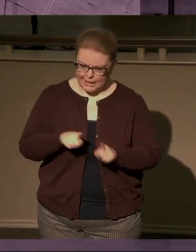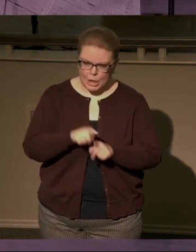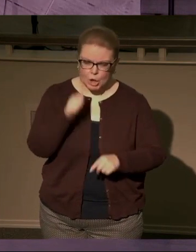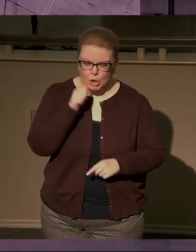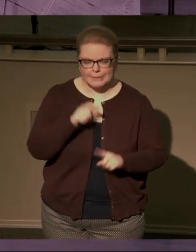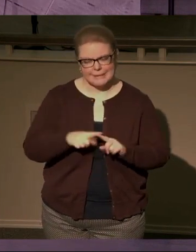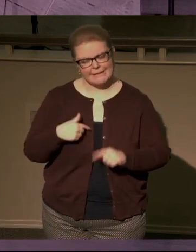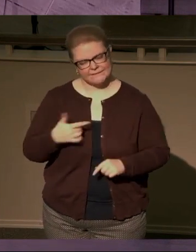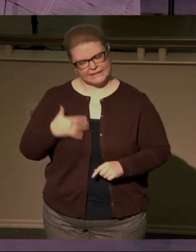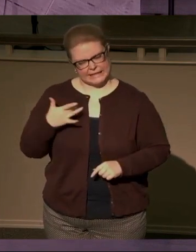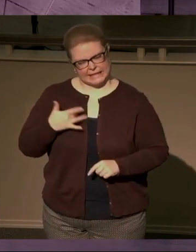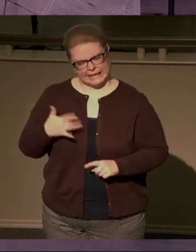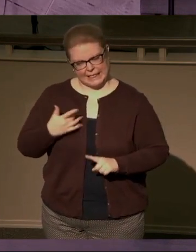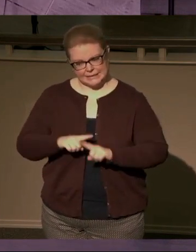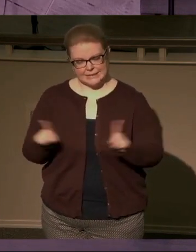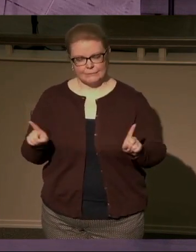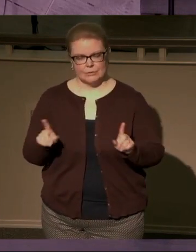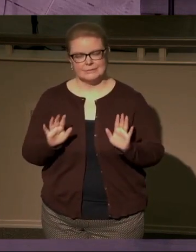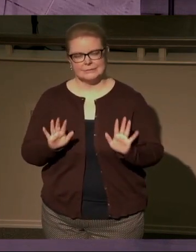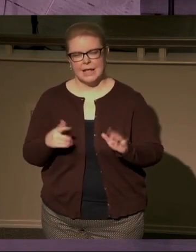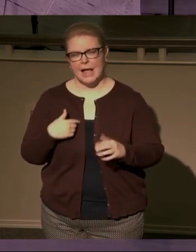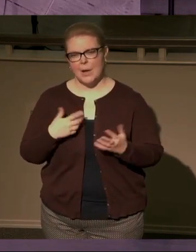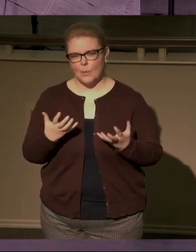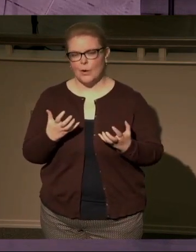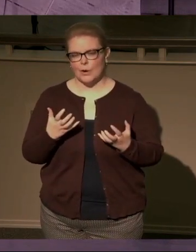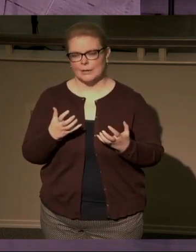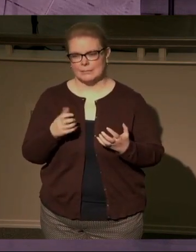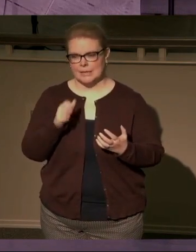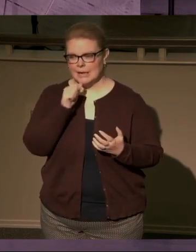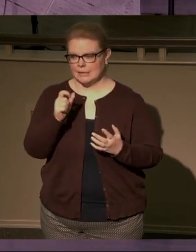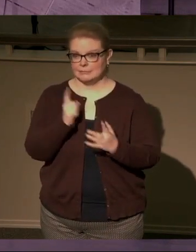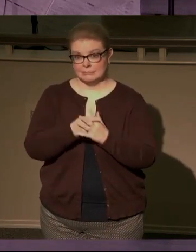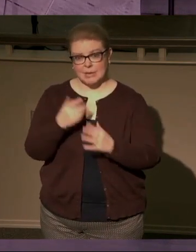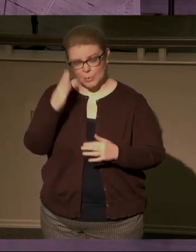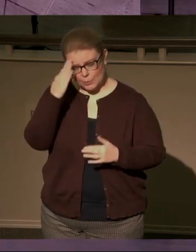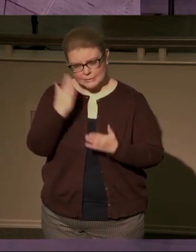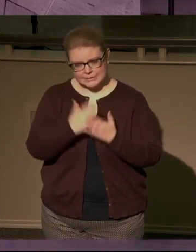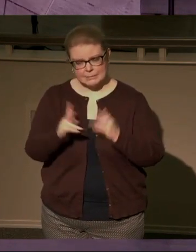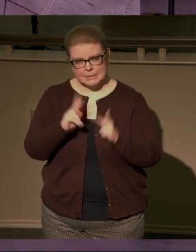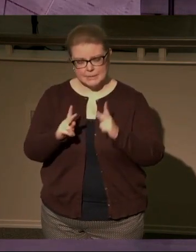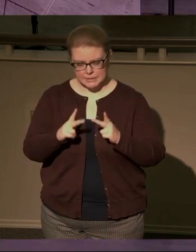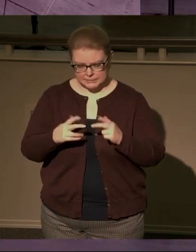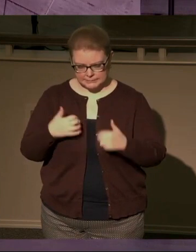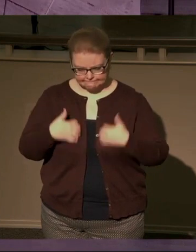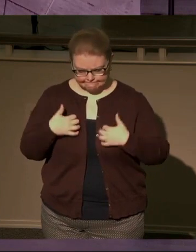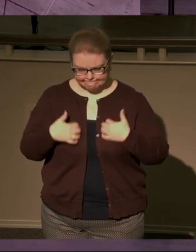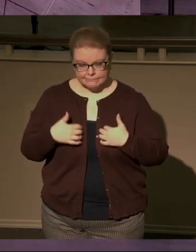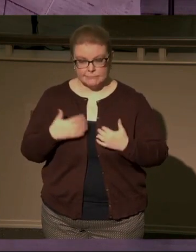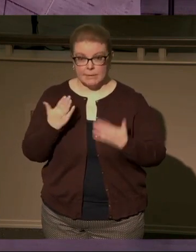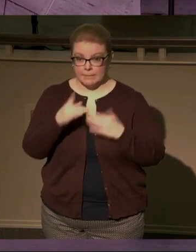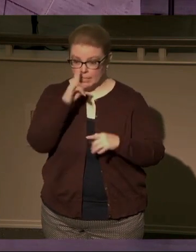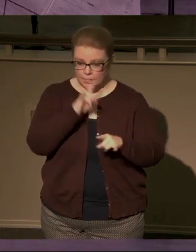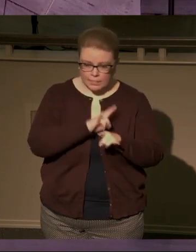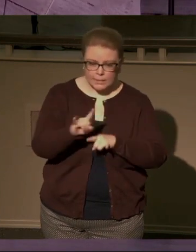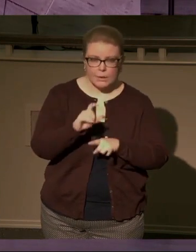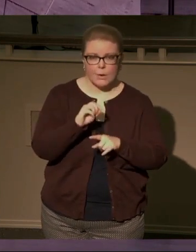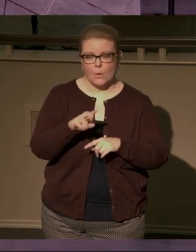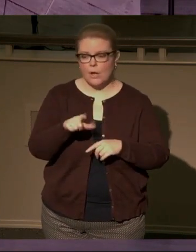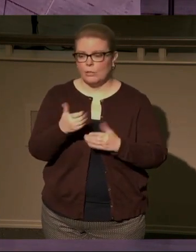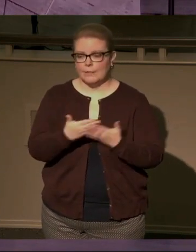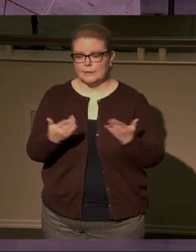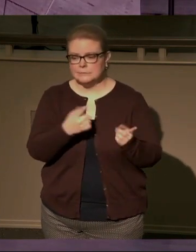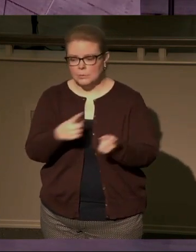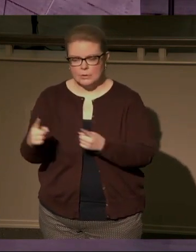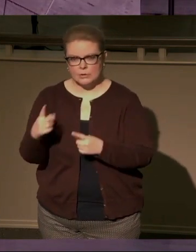I want to be gentle with this because some people are struggling with this either because they've been deceived or because other things are going on.